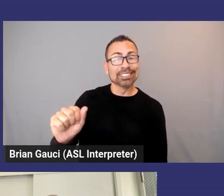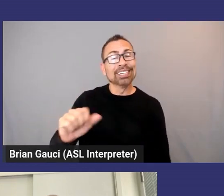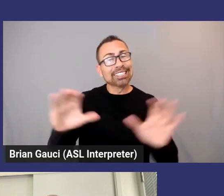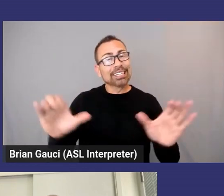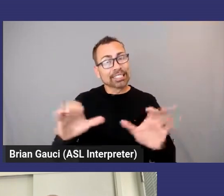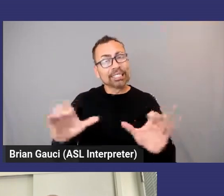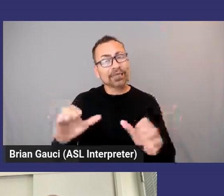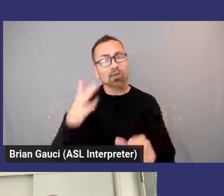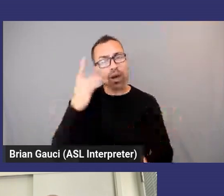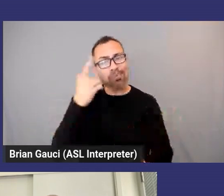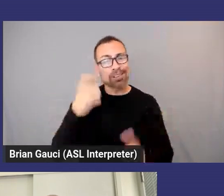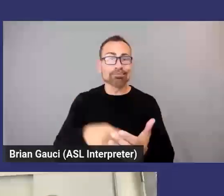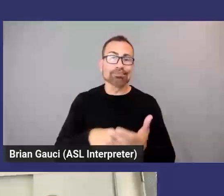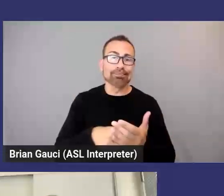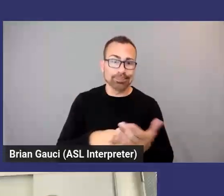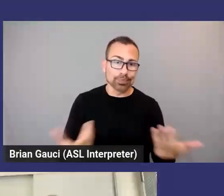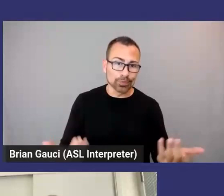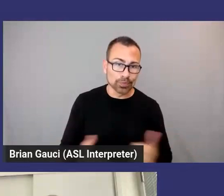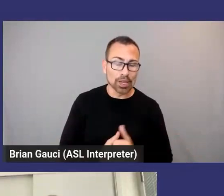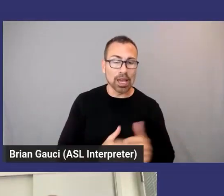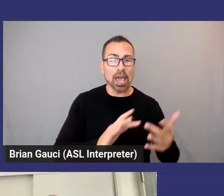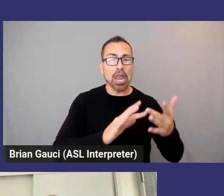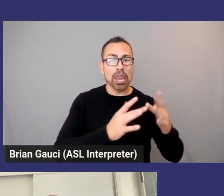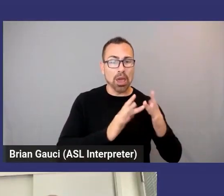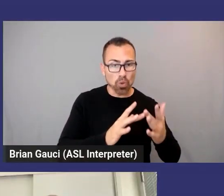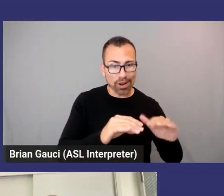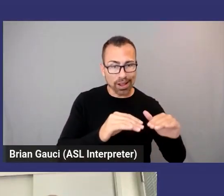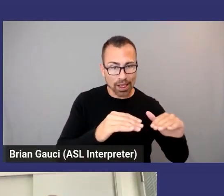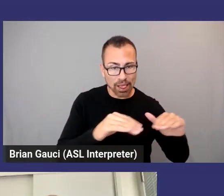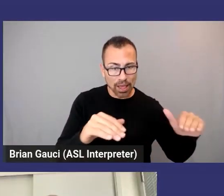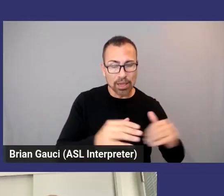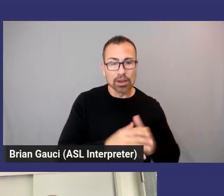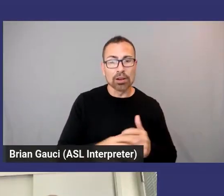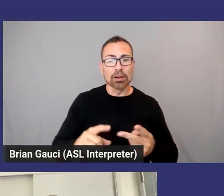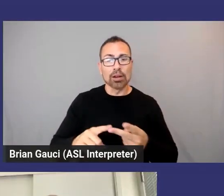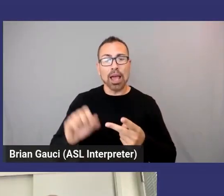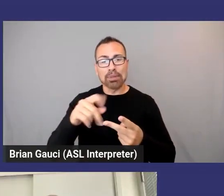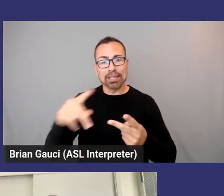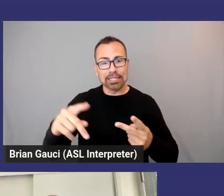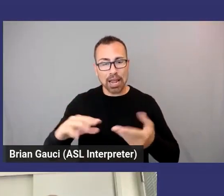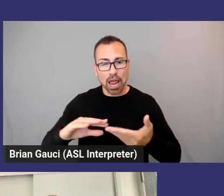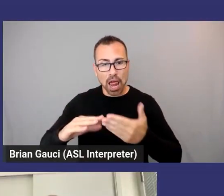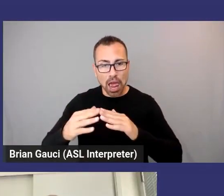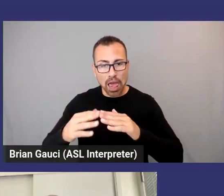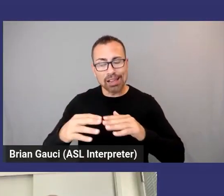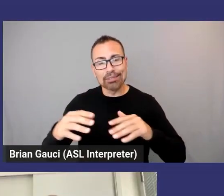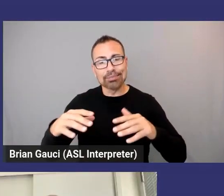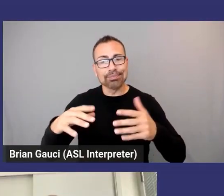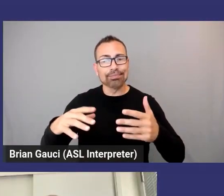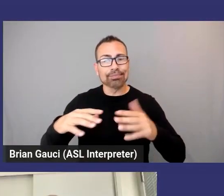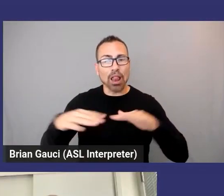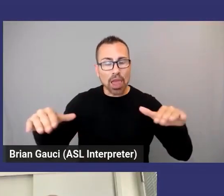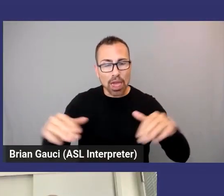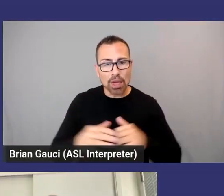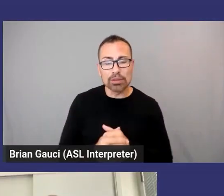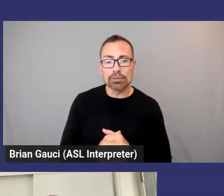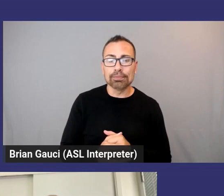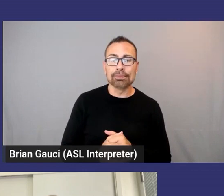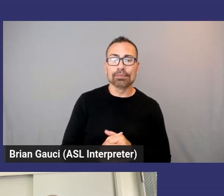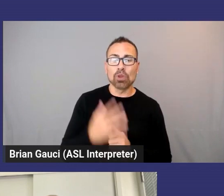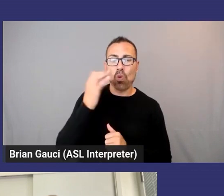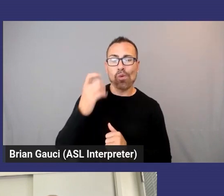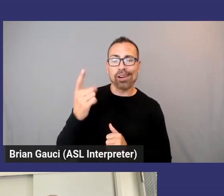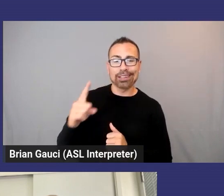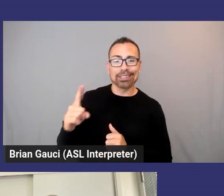is it ends up creating this kind of very disjointed interfaces, right? Because the admins are looking at their set of tools, the developers are looking at their